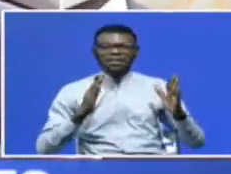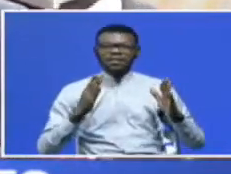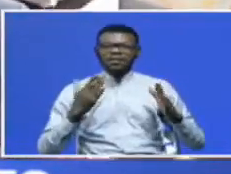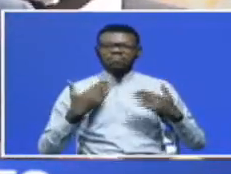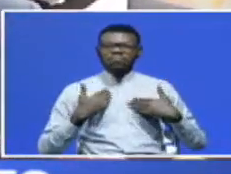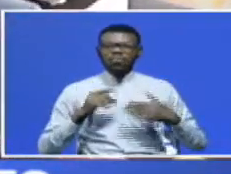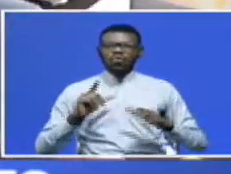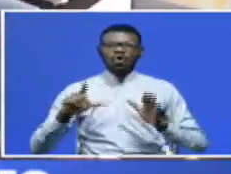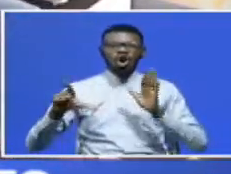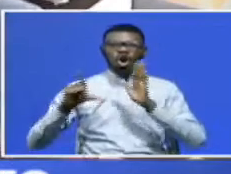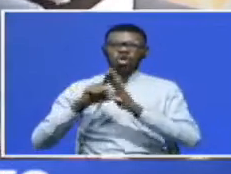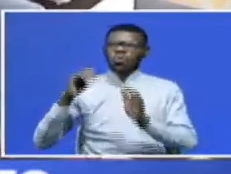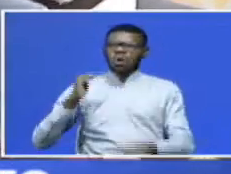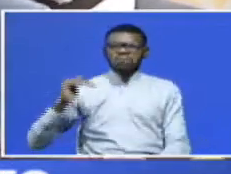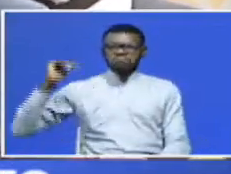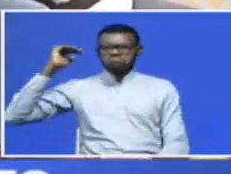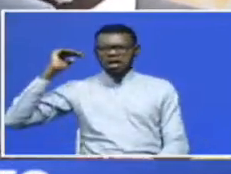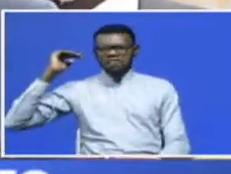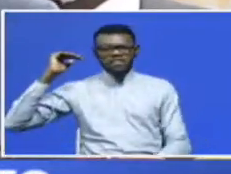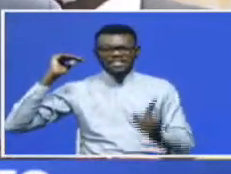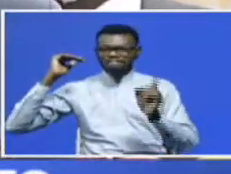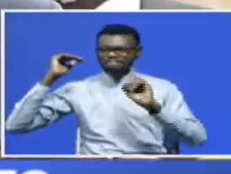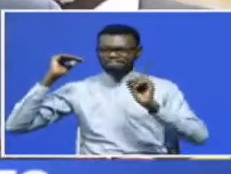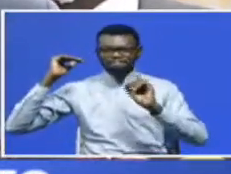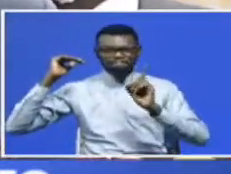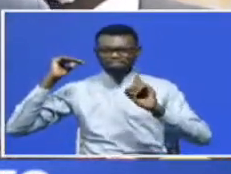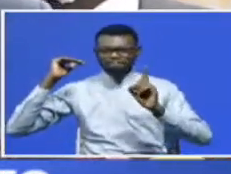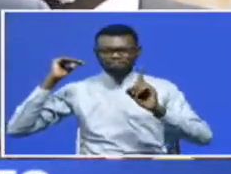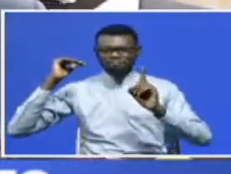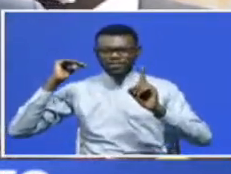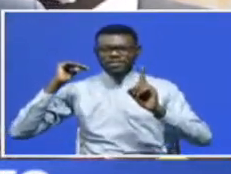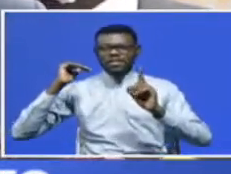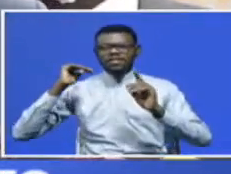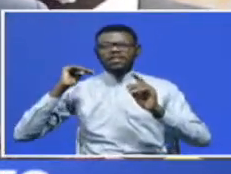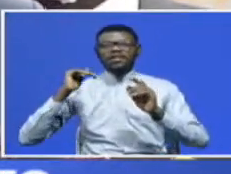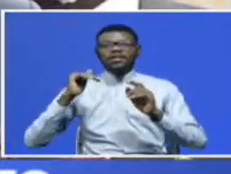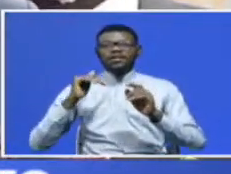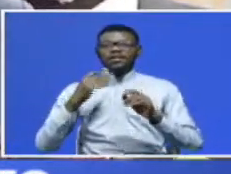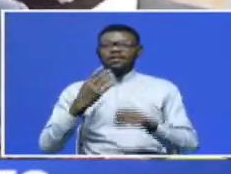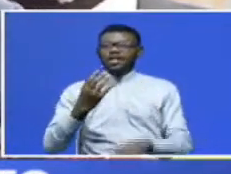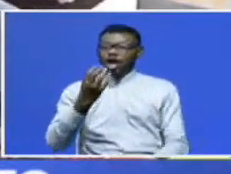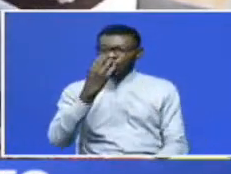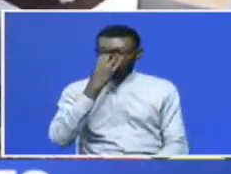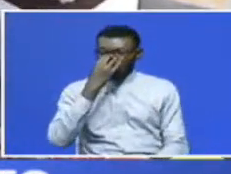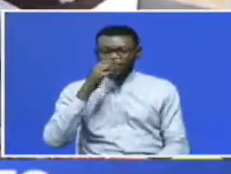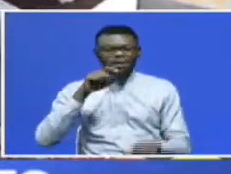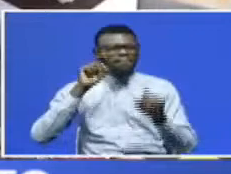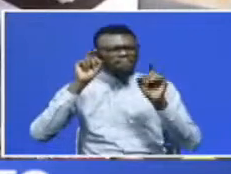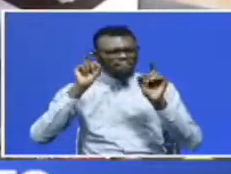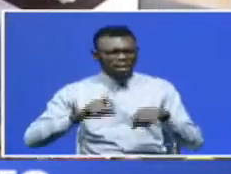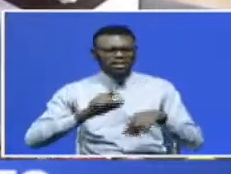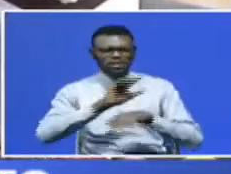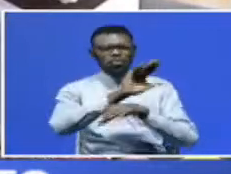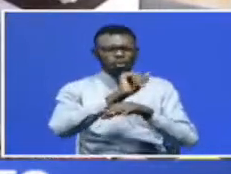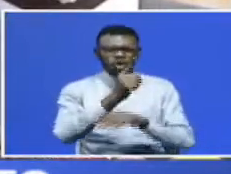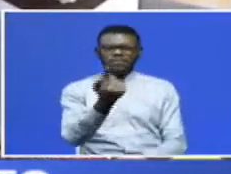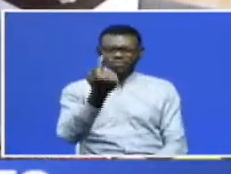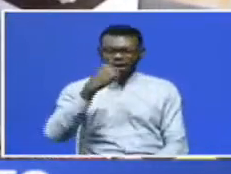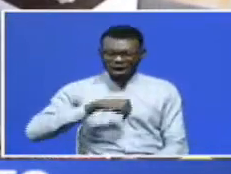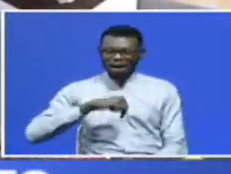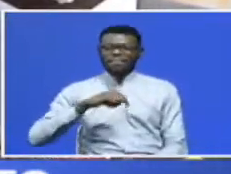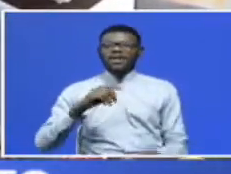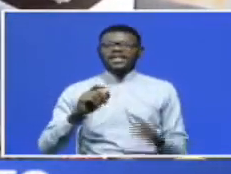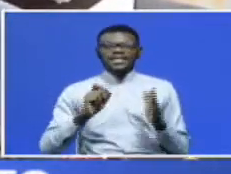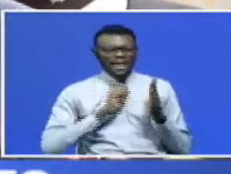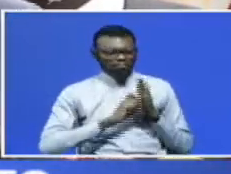law, that Mr. William Ruto will be required to come and record a statement